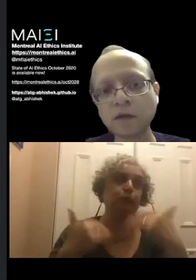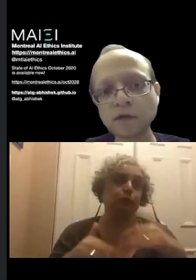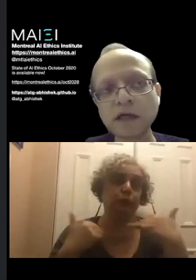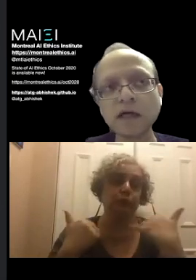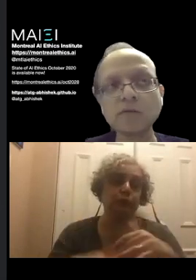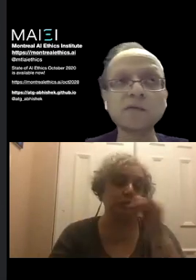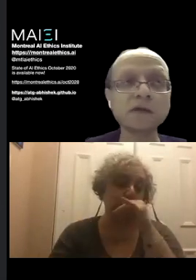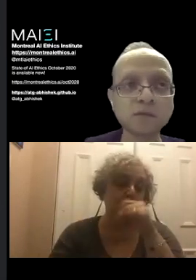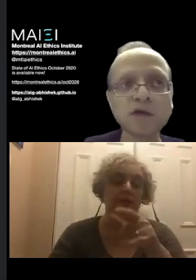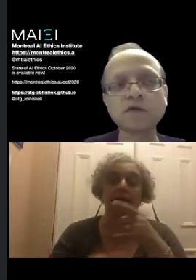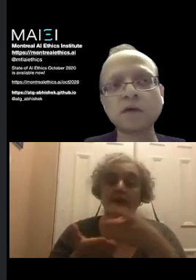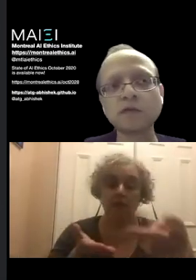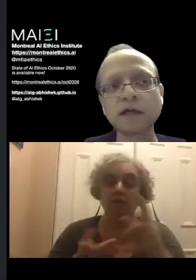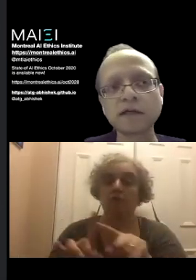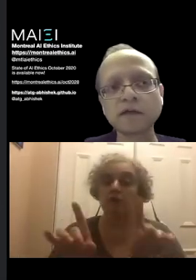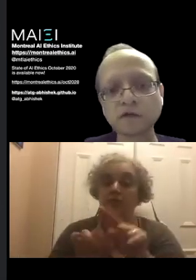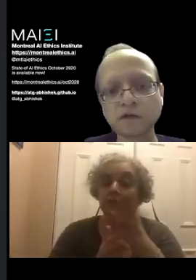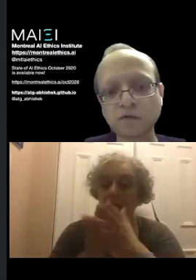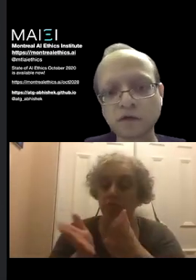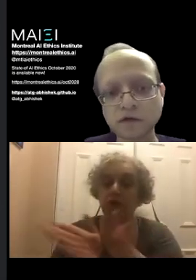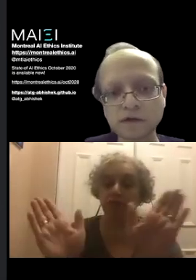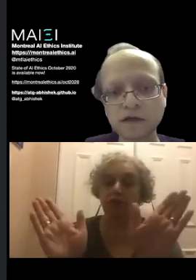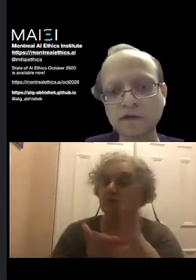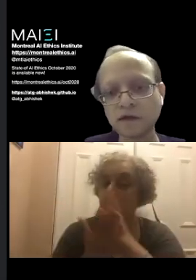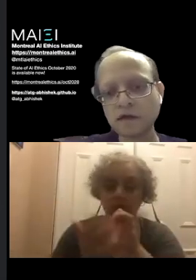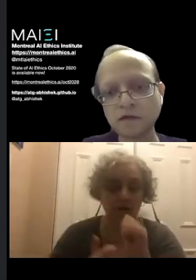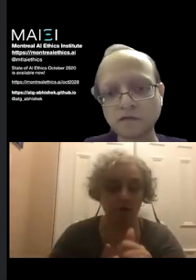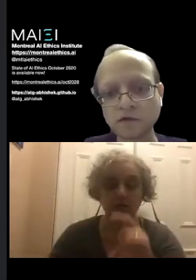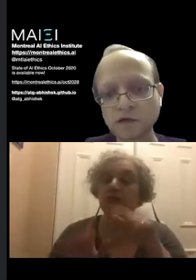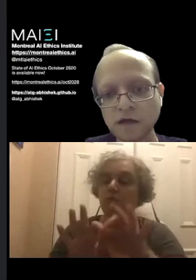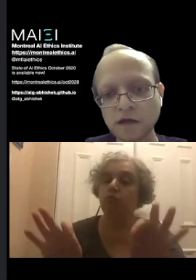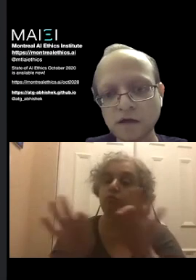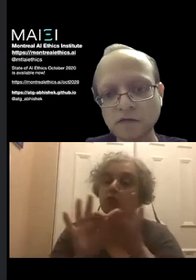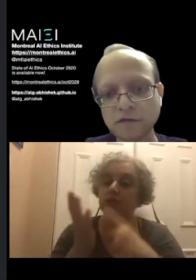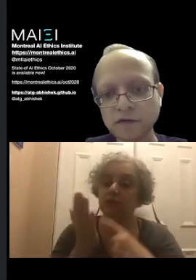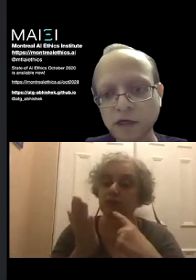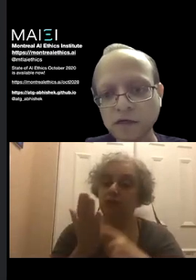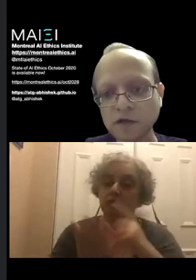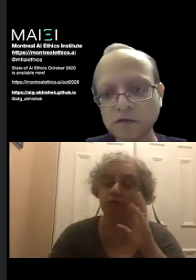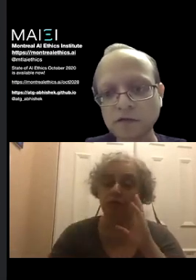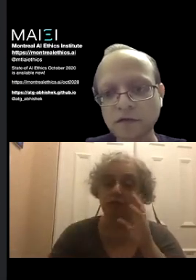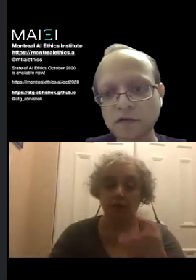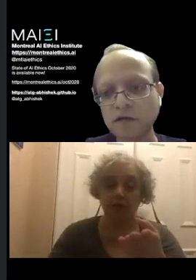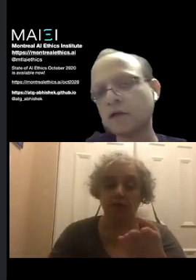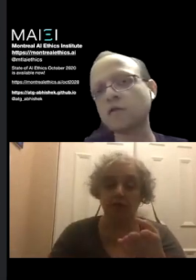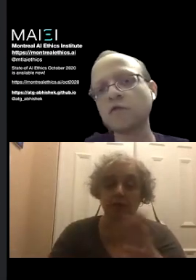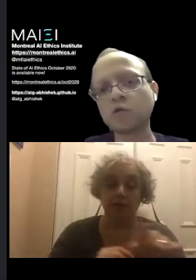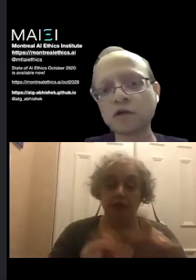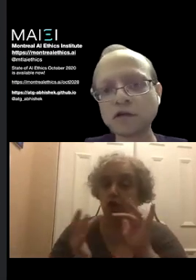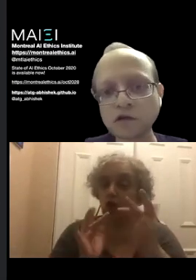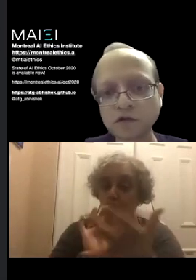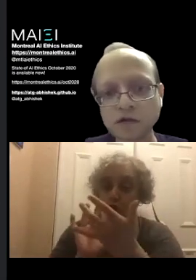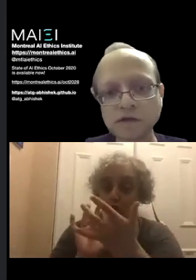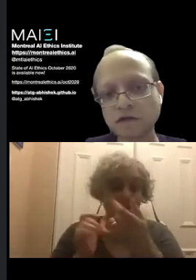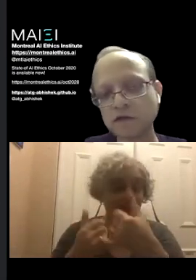them very public, but some of them not so public. And I think those are important to discuss. There's my email in case you ever